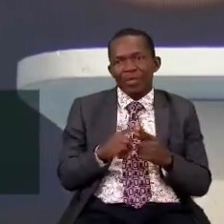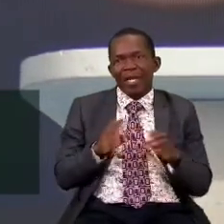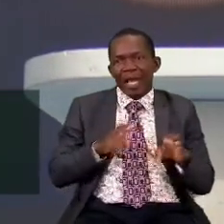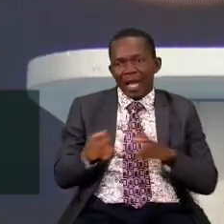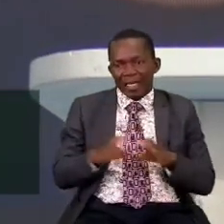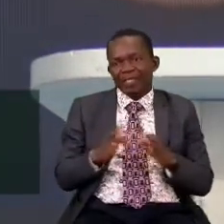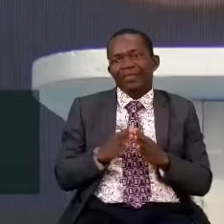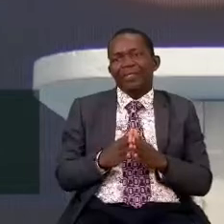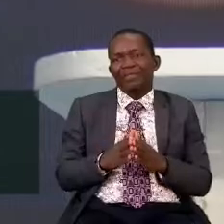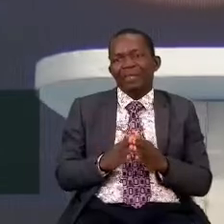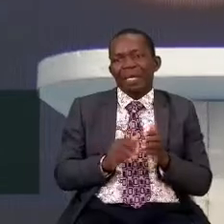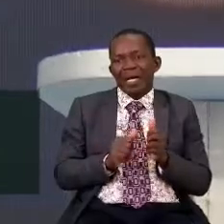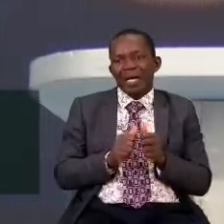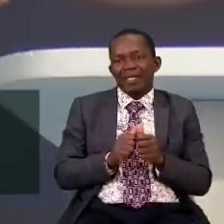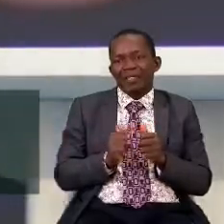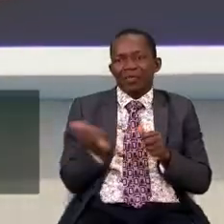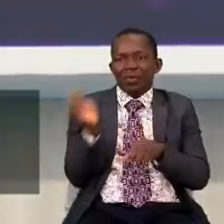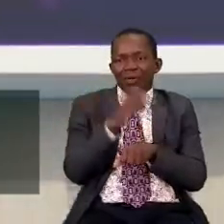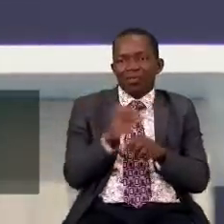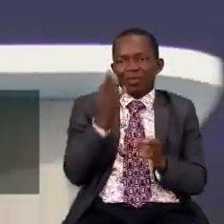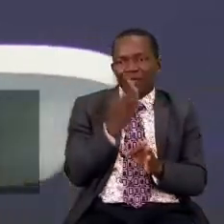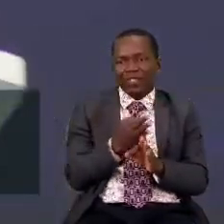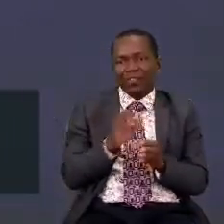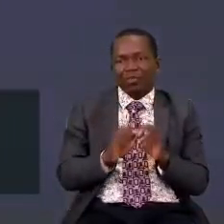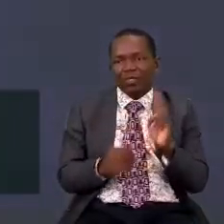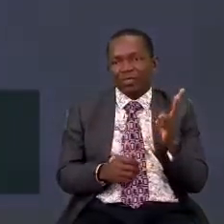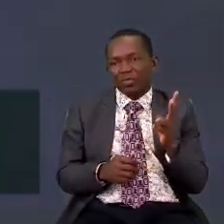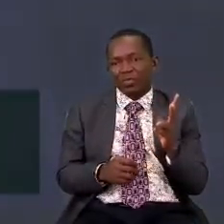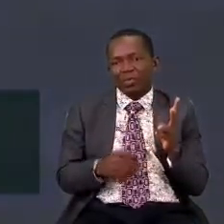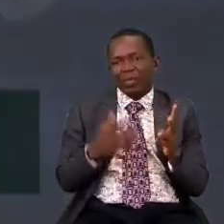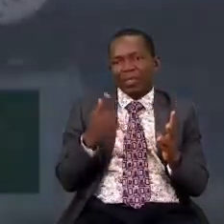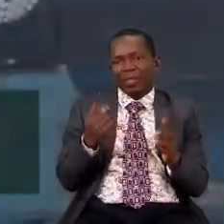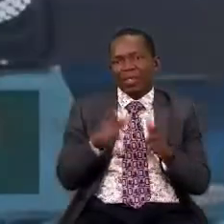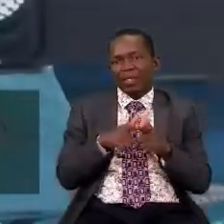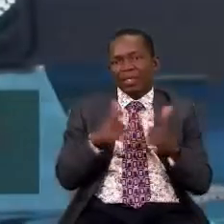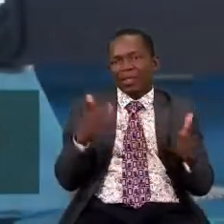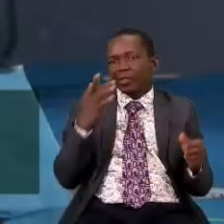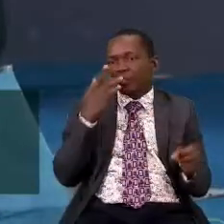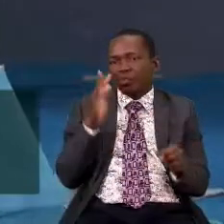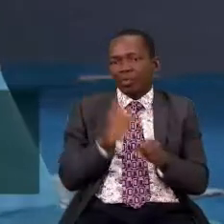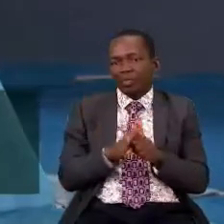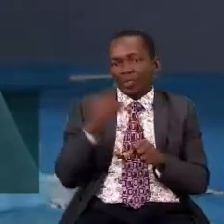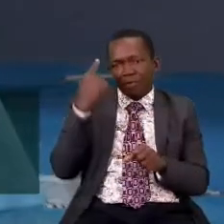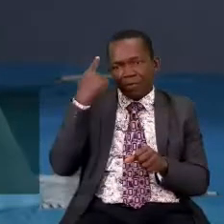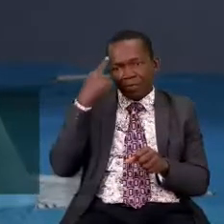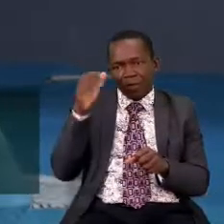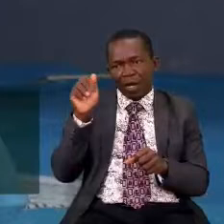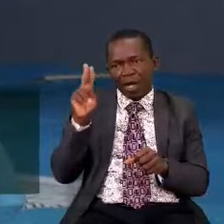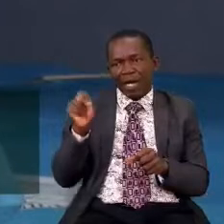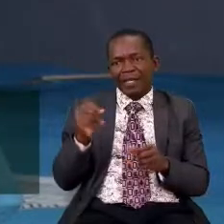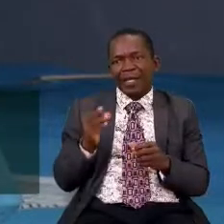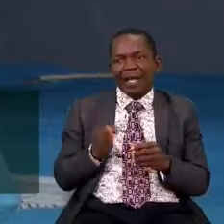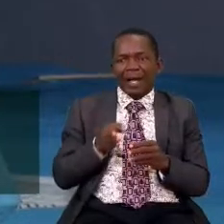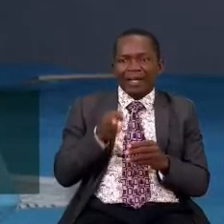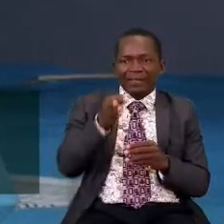advancing, seeking faith. If God says, look at the land before you, the land beyond you that I've given